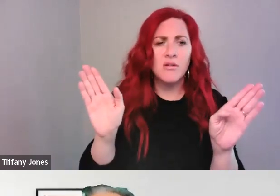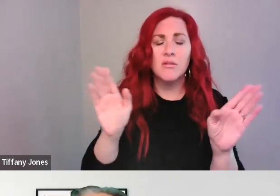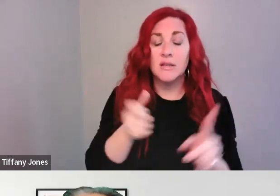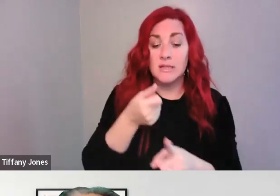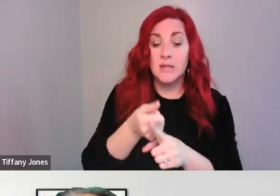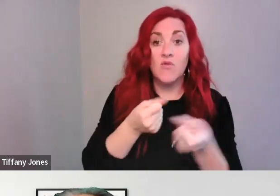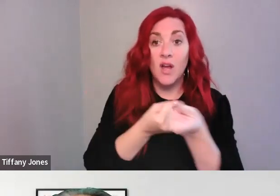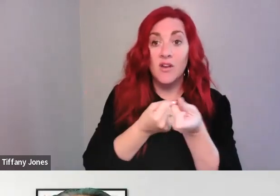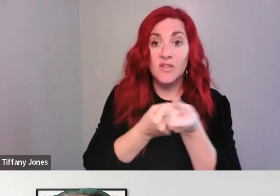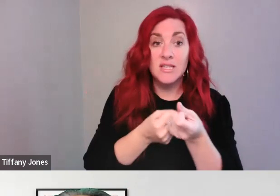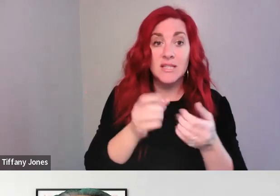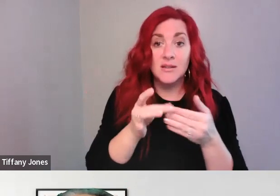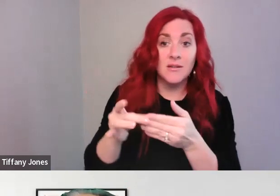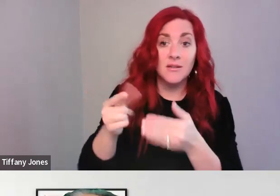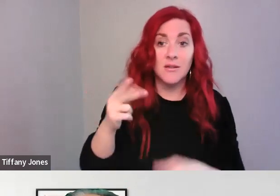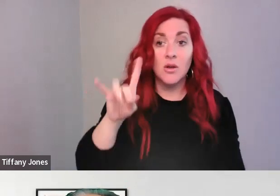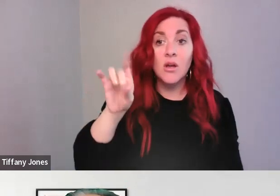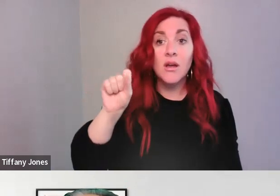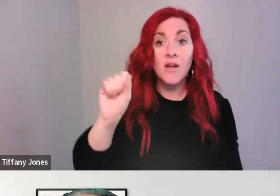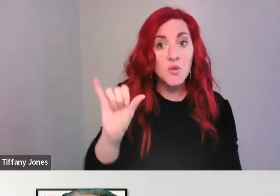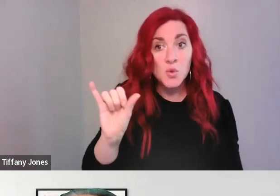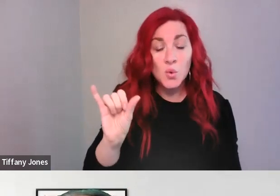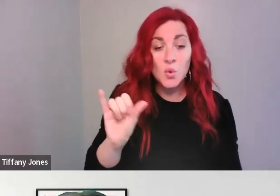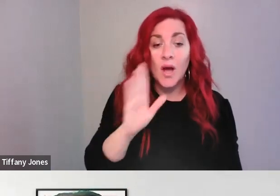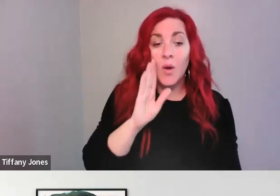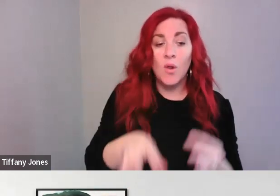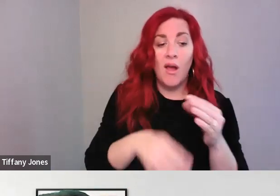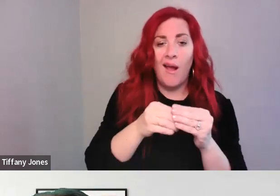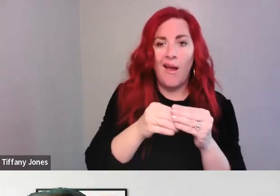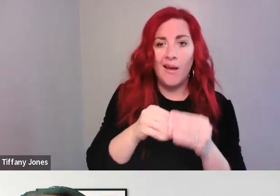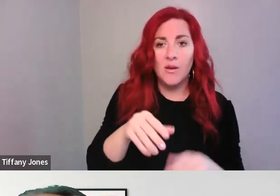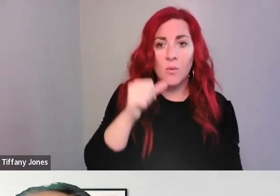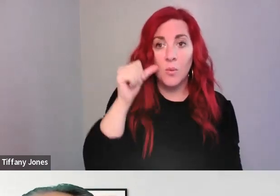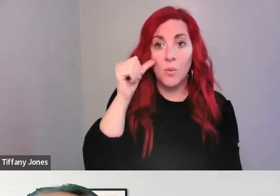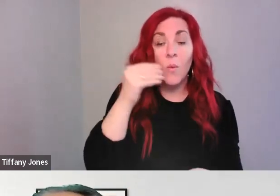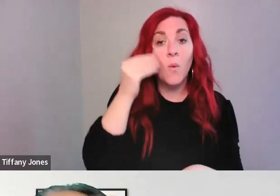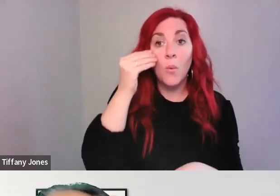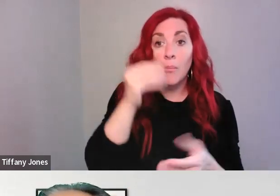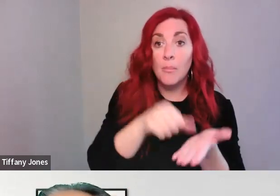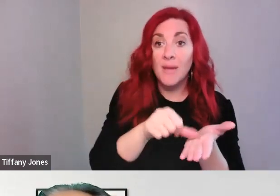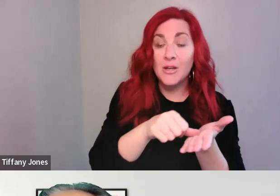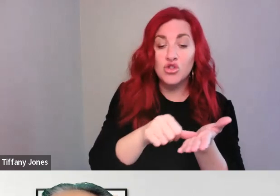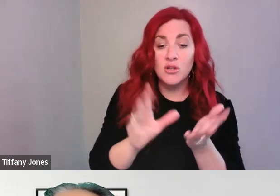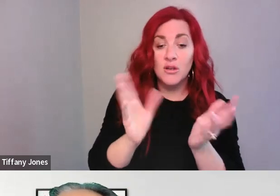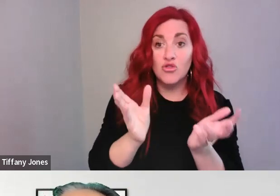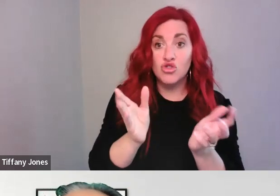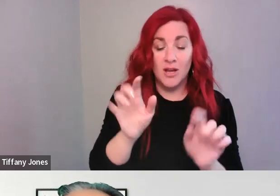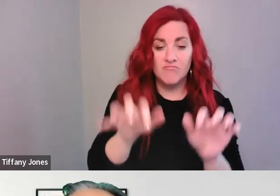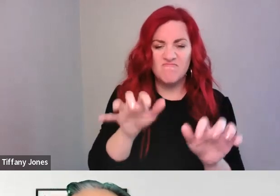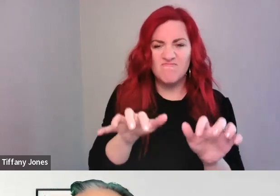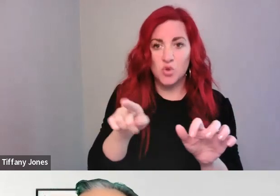self-advocacy guides. I'll put the landing page in the chat so that you all can access it at any